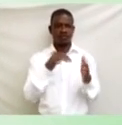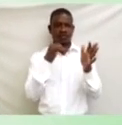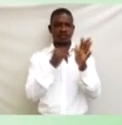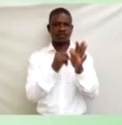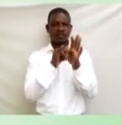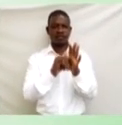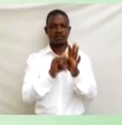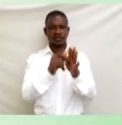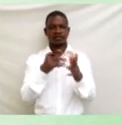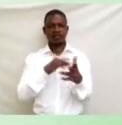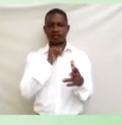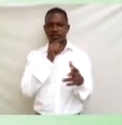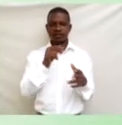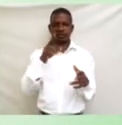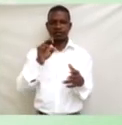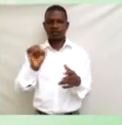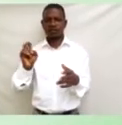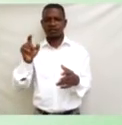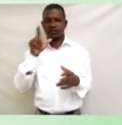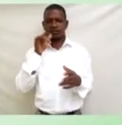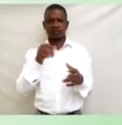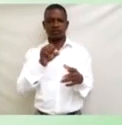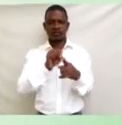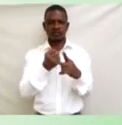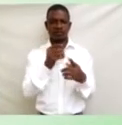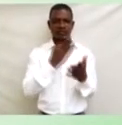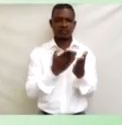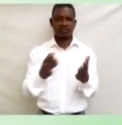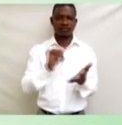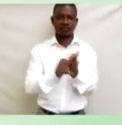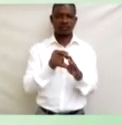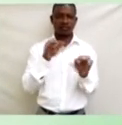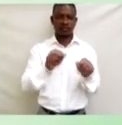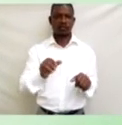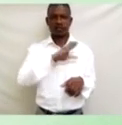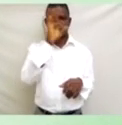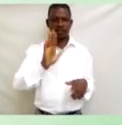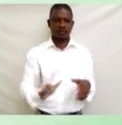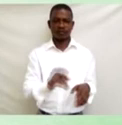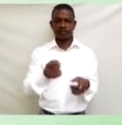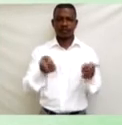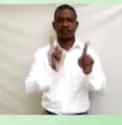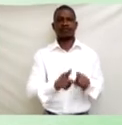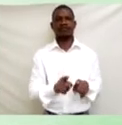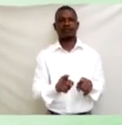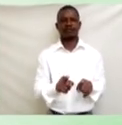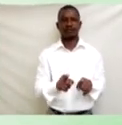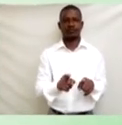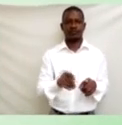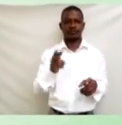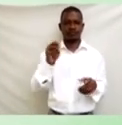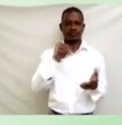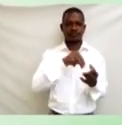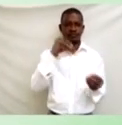I were, which indicates an unreal situation, something that can